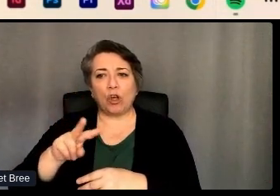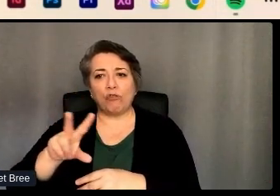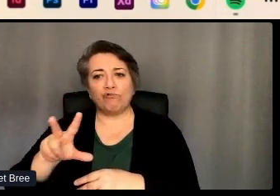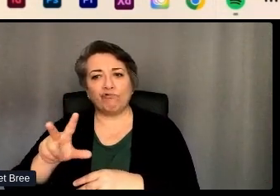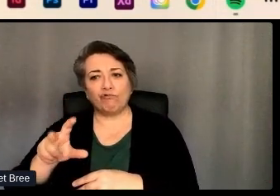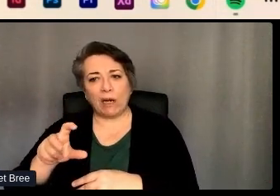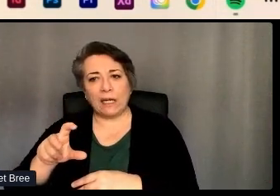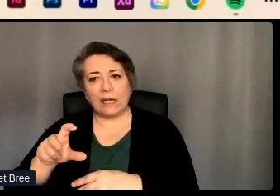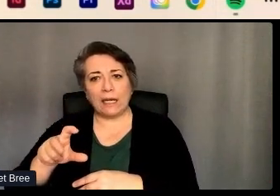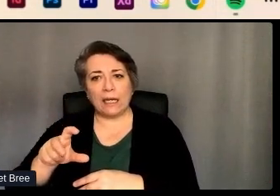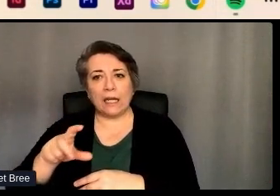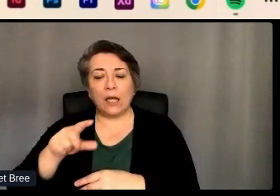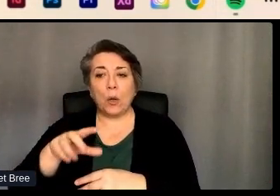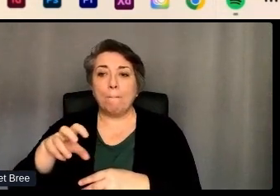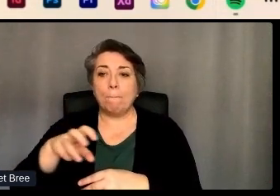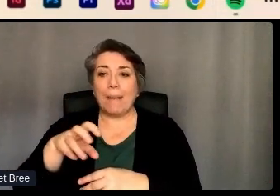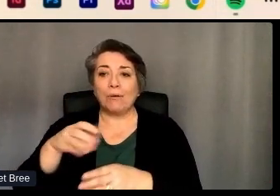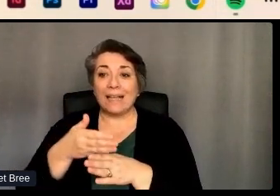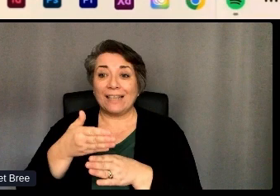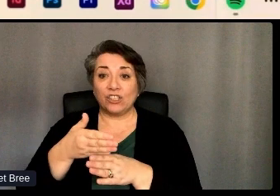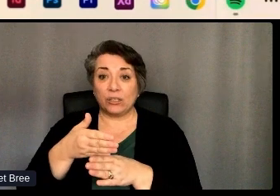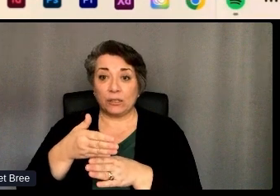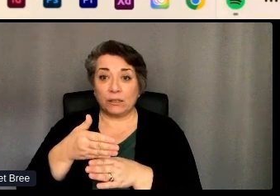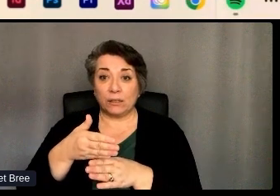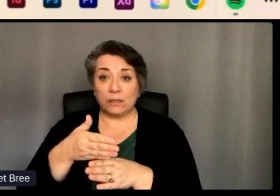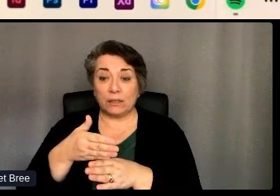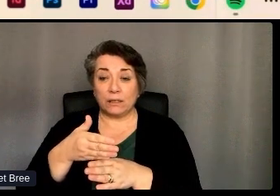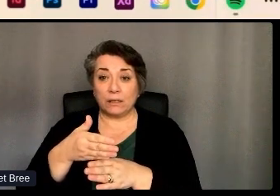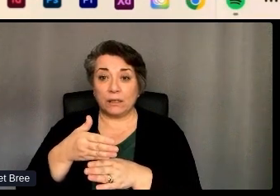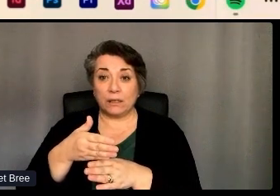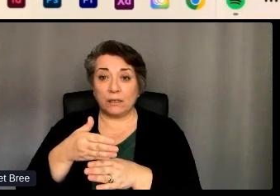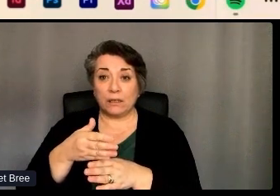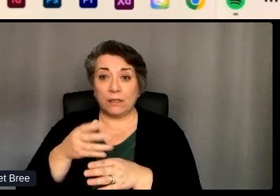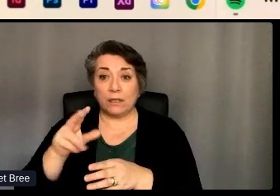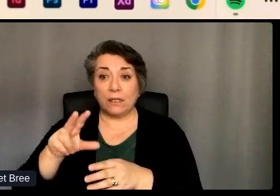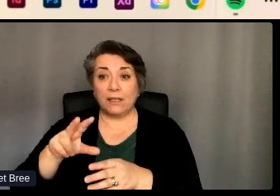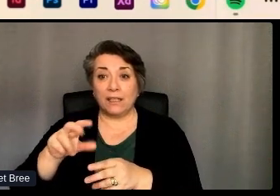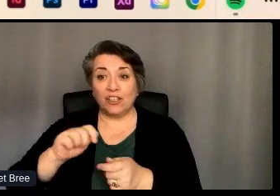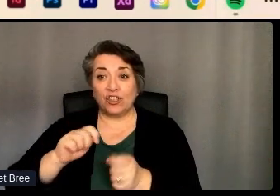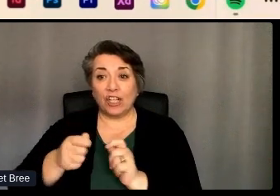mouse actions, and then instead of right click, I'm going to scroll to